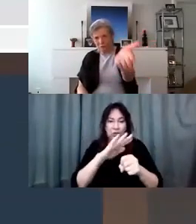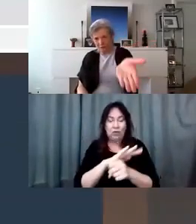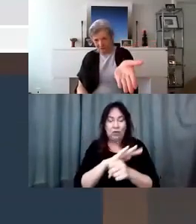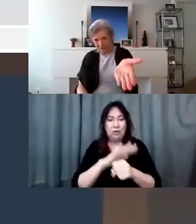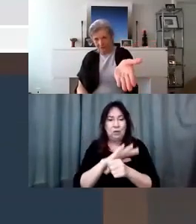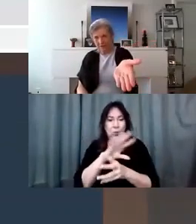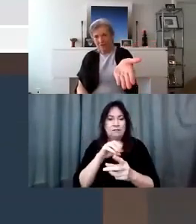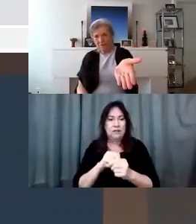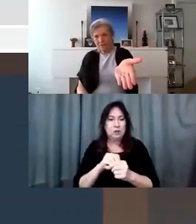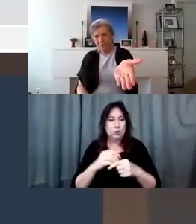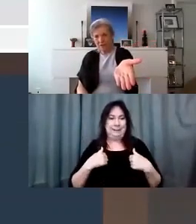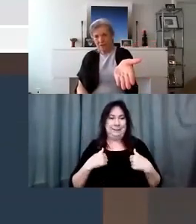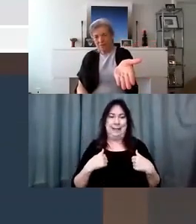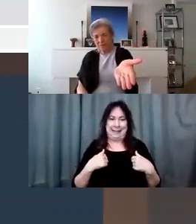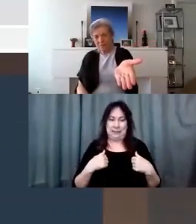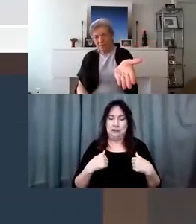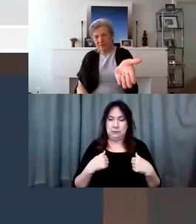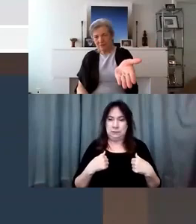included me,